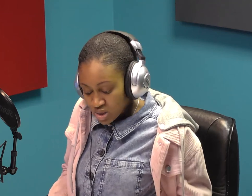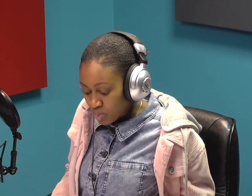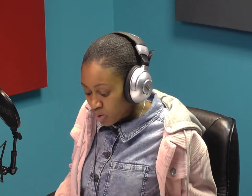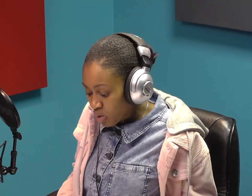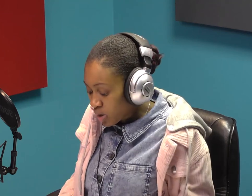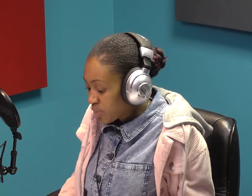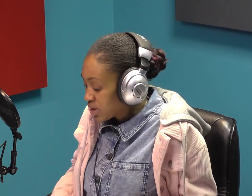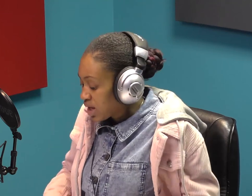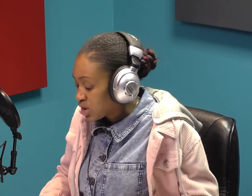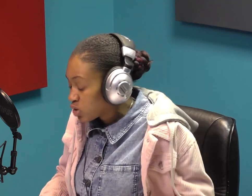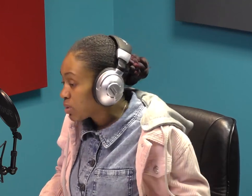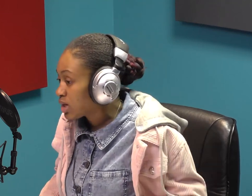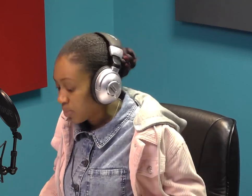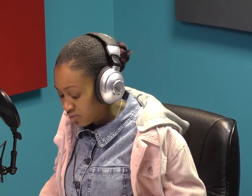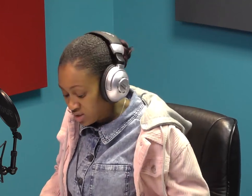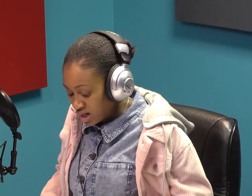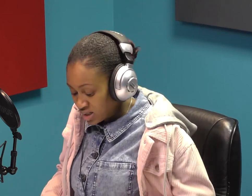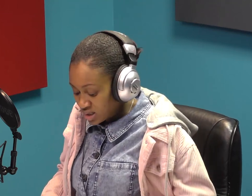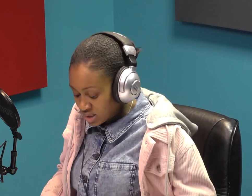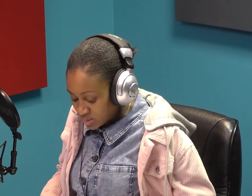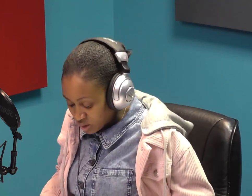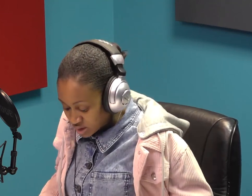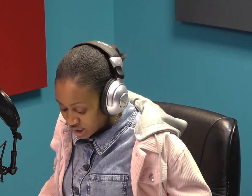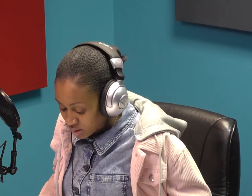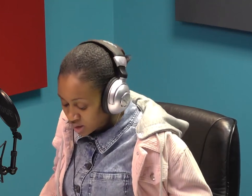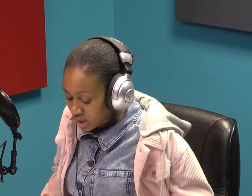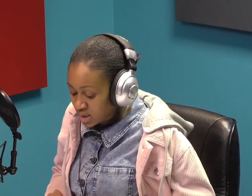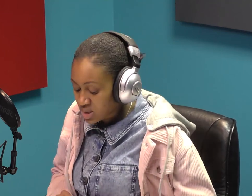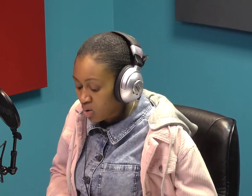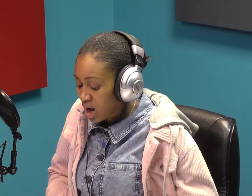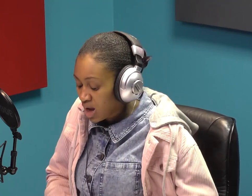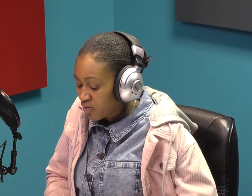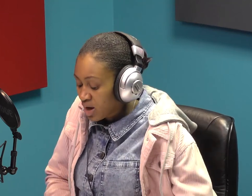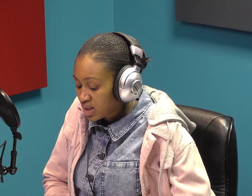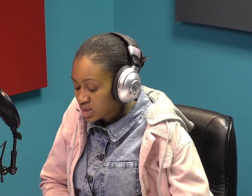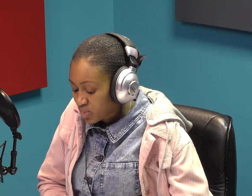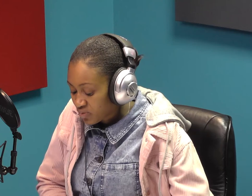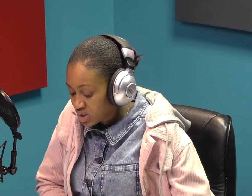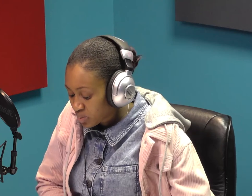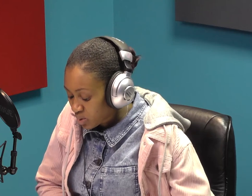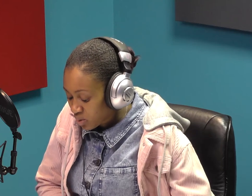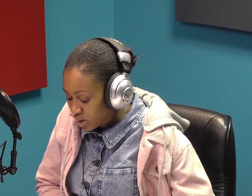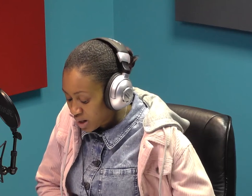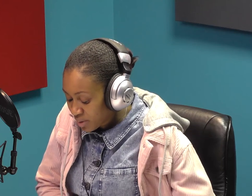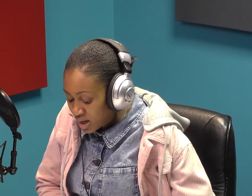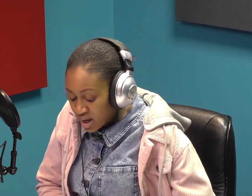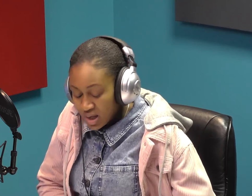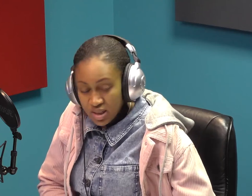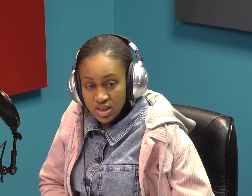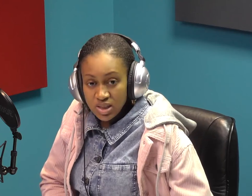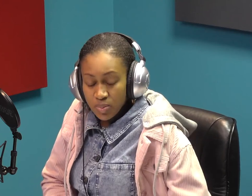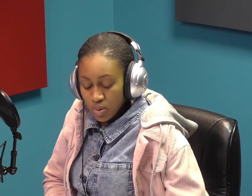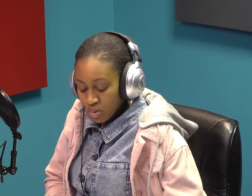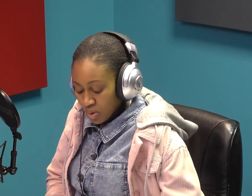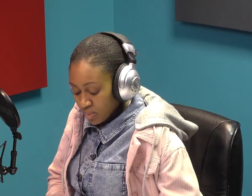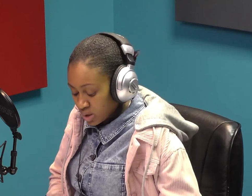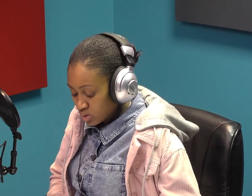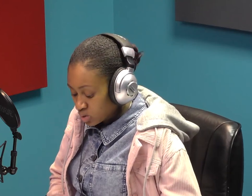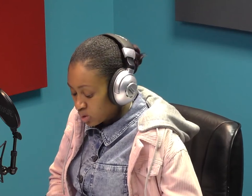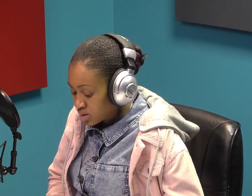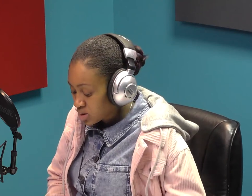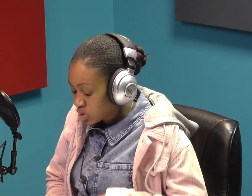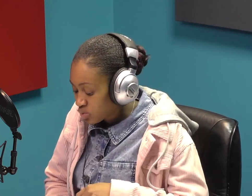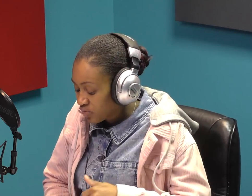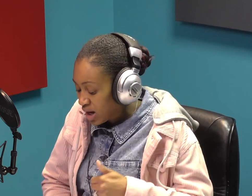Some programming that Humidop of Dayton is partaking in is the Ohio Violence Prevention Program. And this is a program